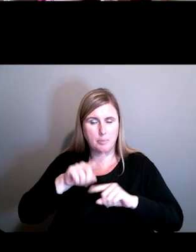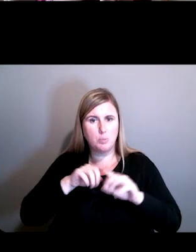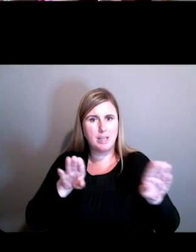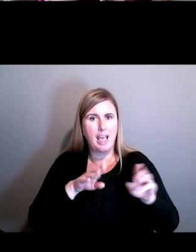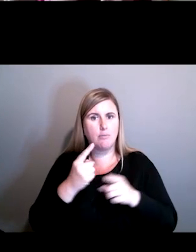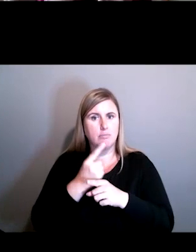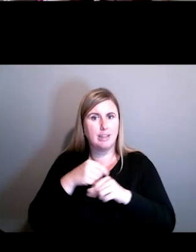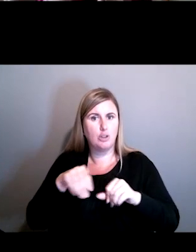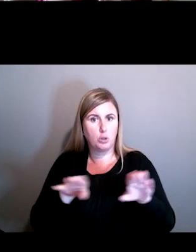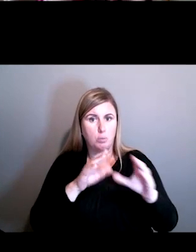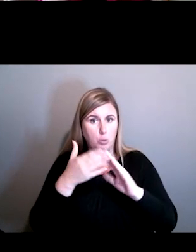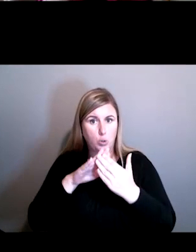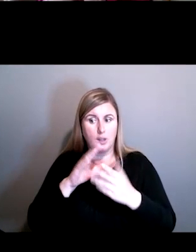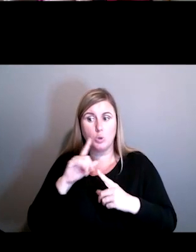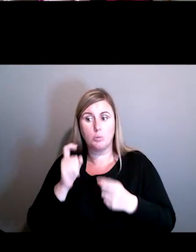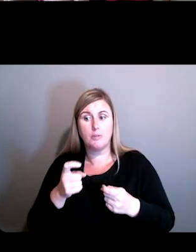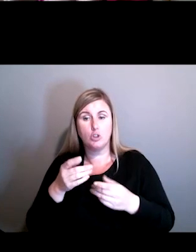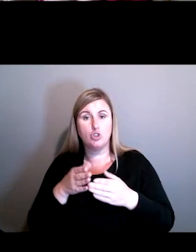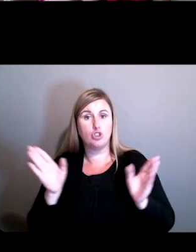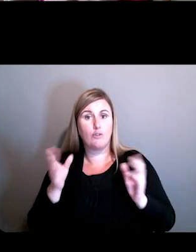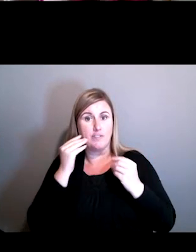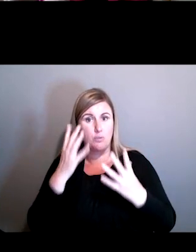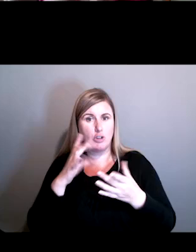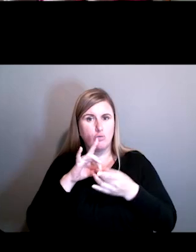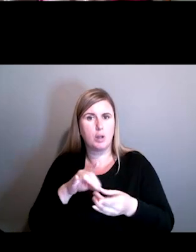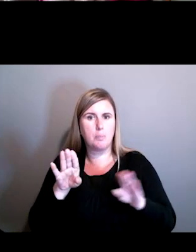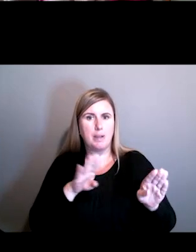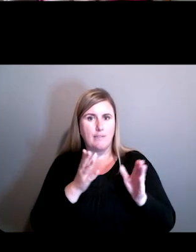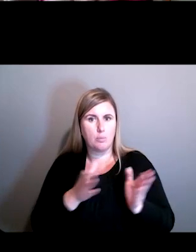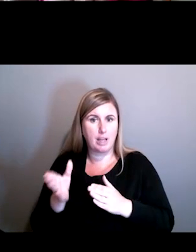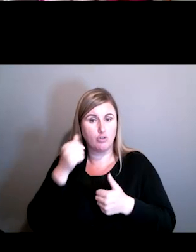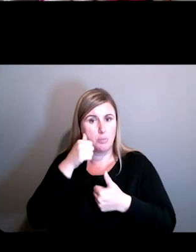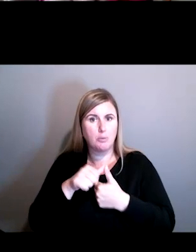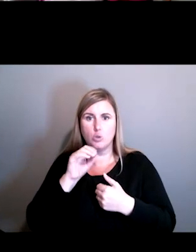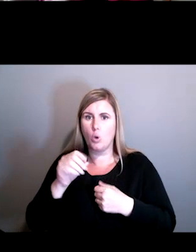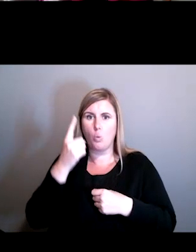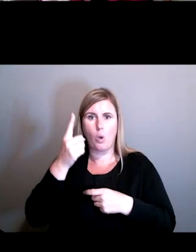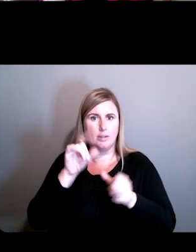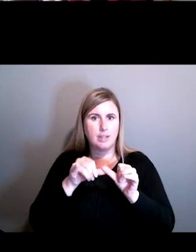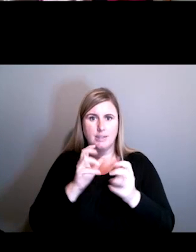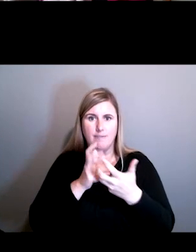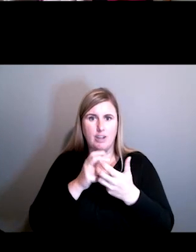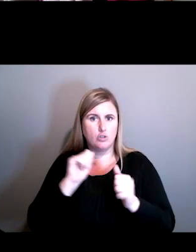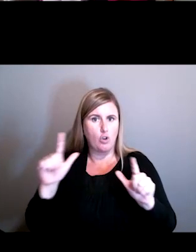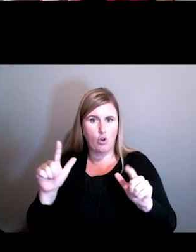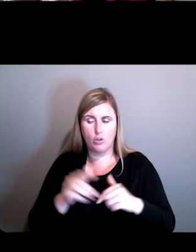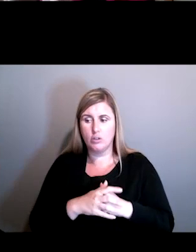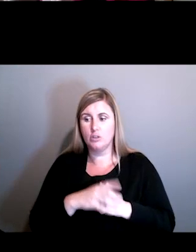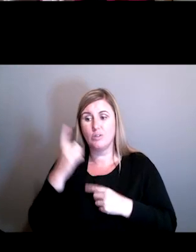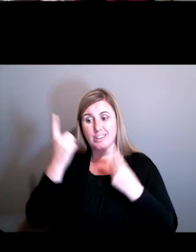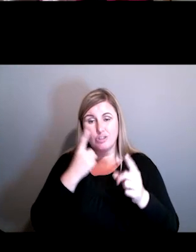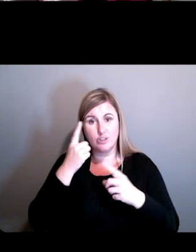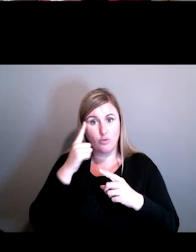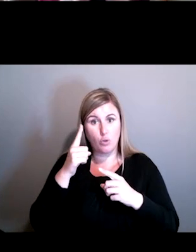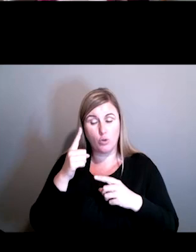to provide general information regarding behavior plans. Remember, there's no one-size-fits-all model. So considerations for specially